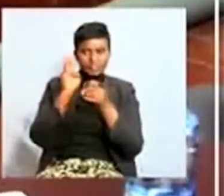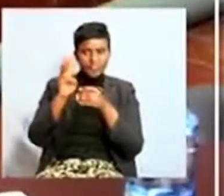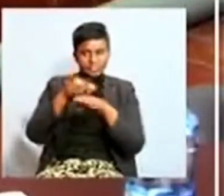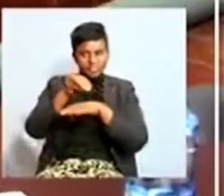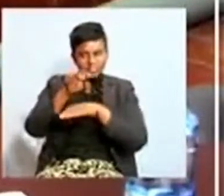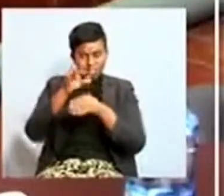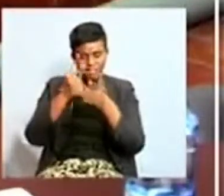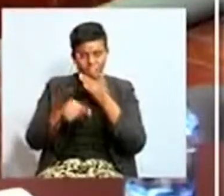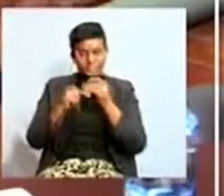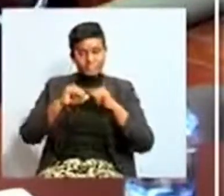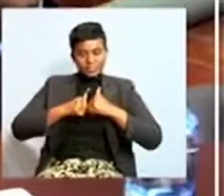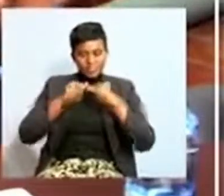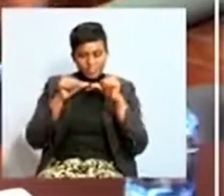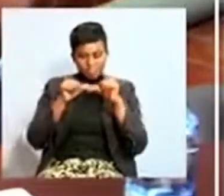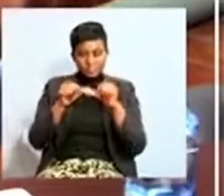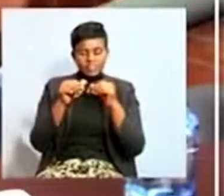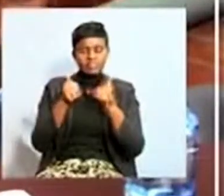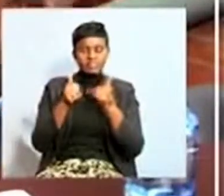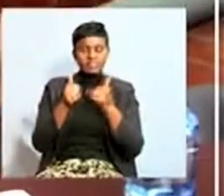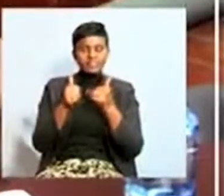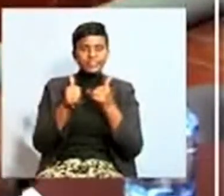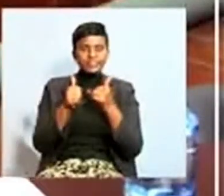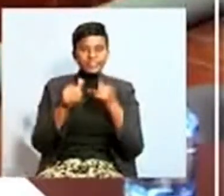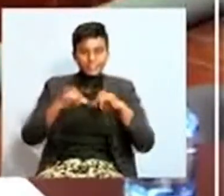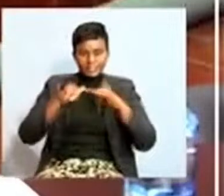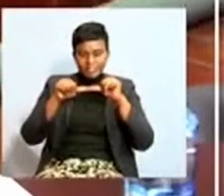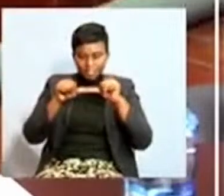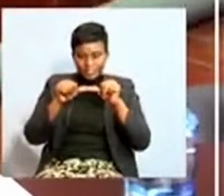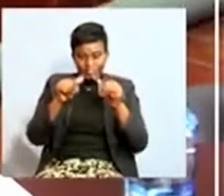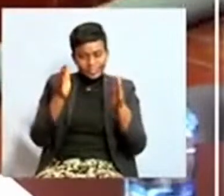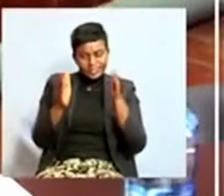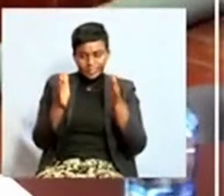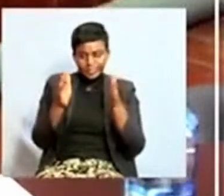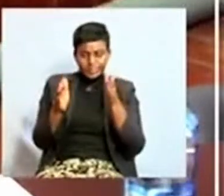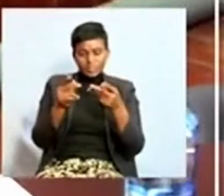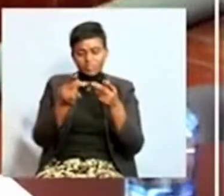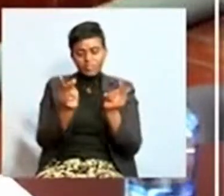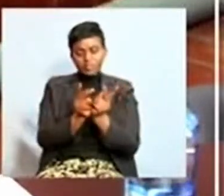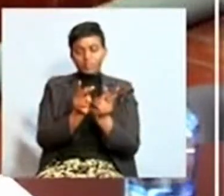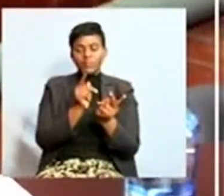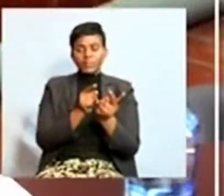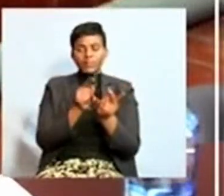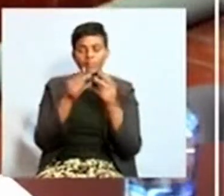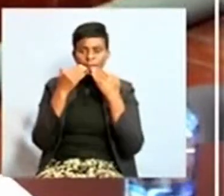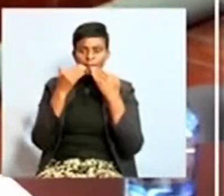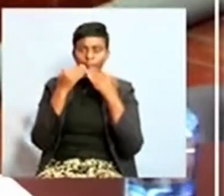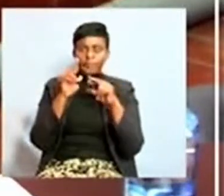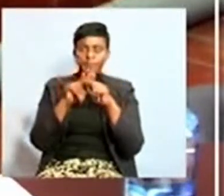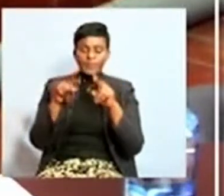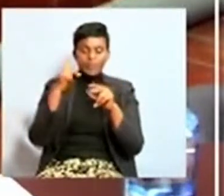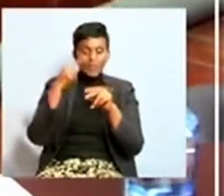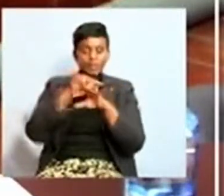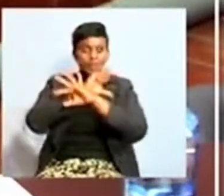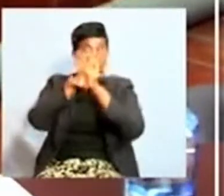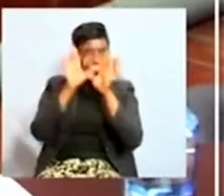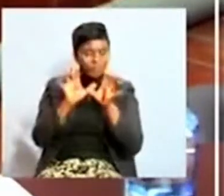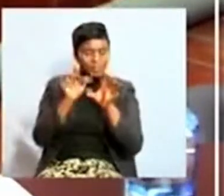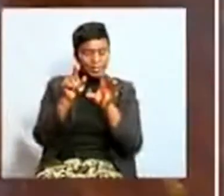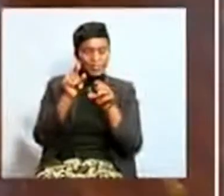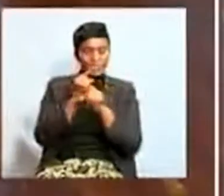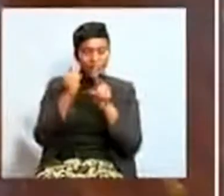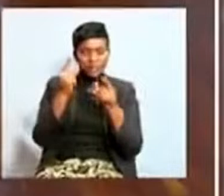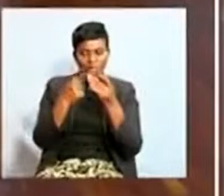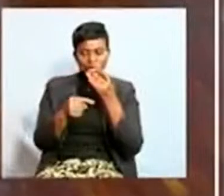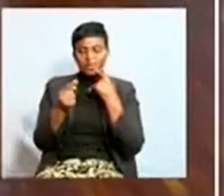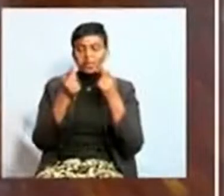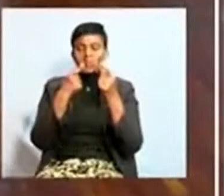advice? So we are still at the neutral point. Thank you, Chair, for the clarification. You were